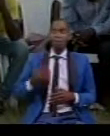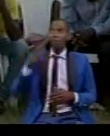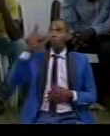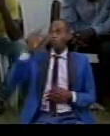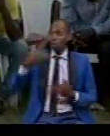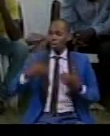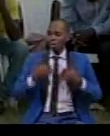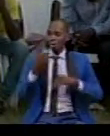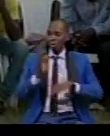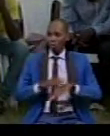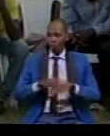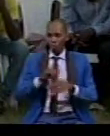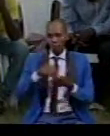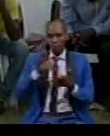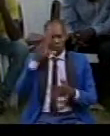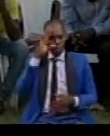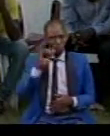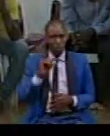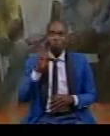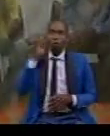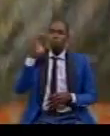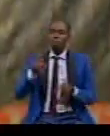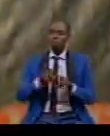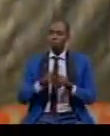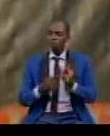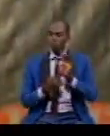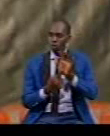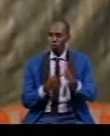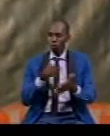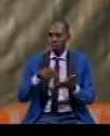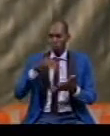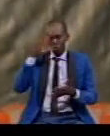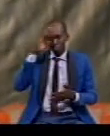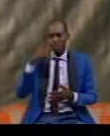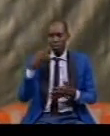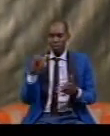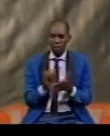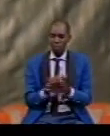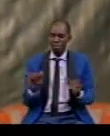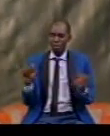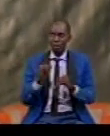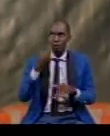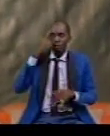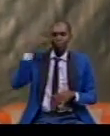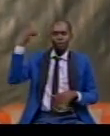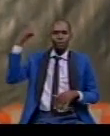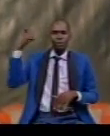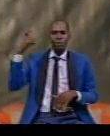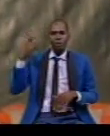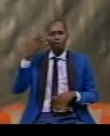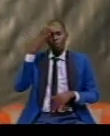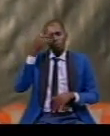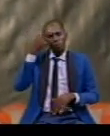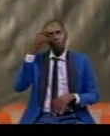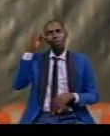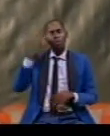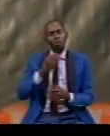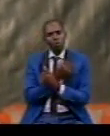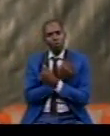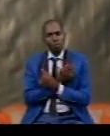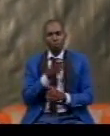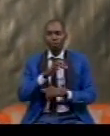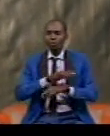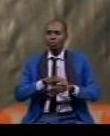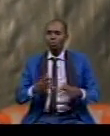the reassurance that we know he can heal us, and he will heal us. He